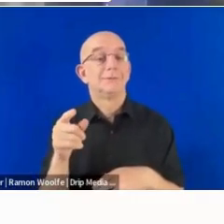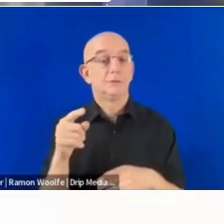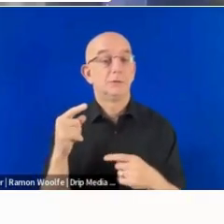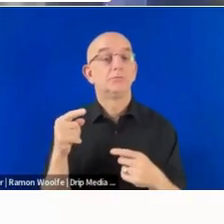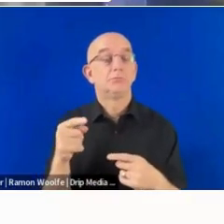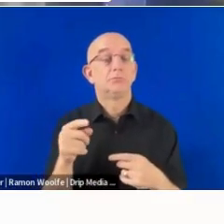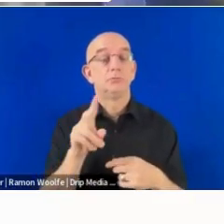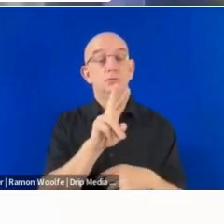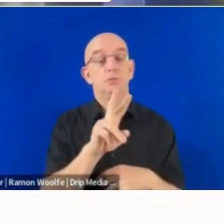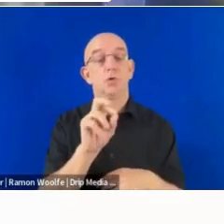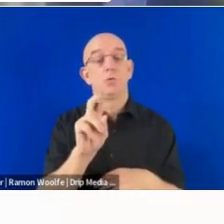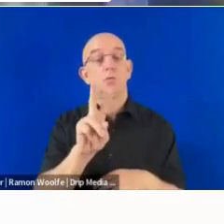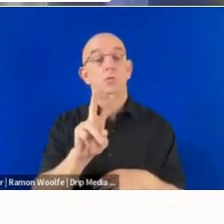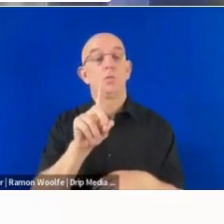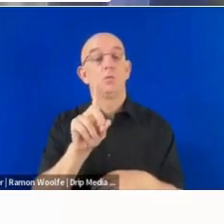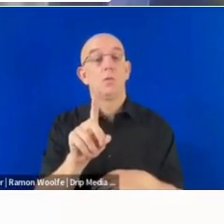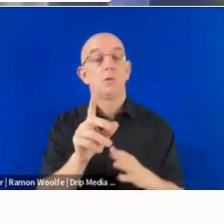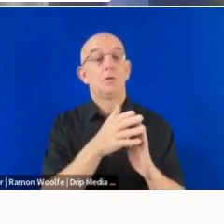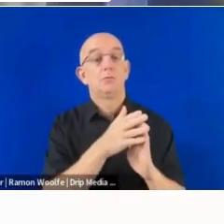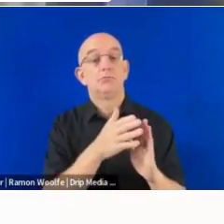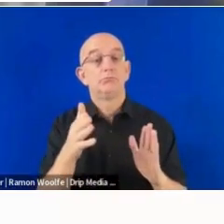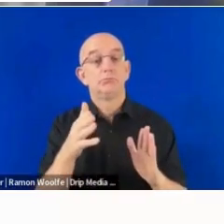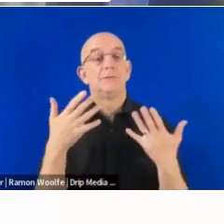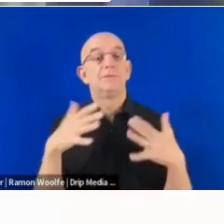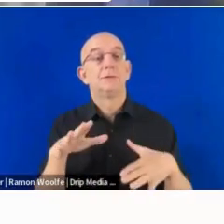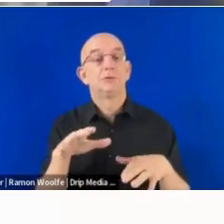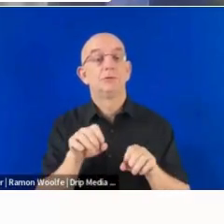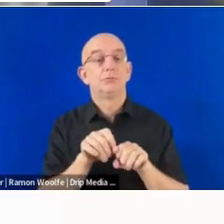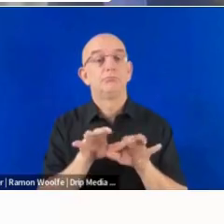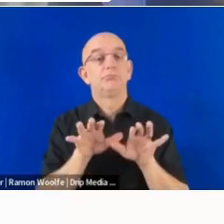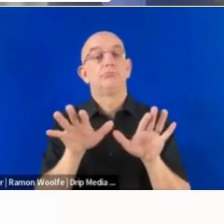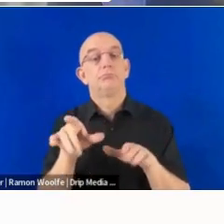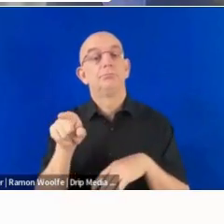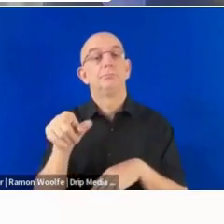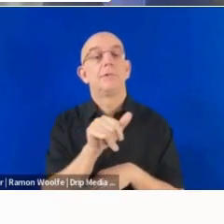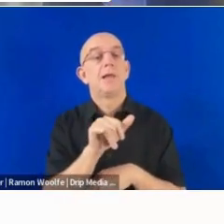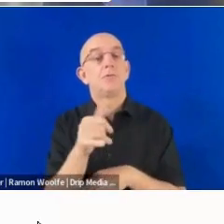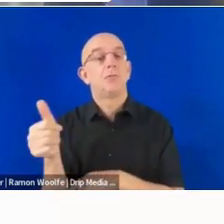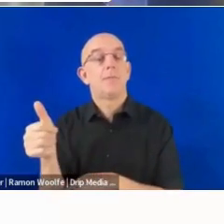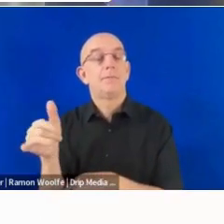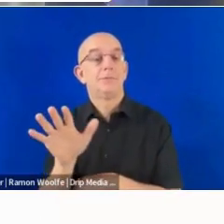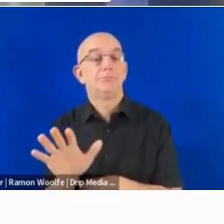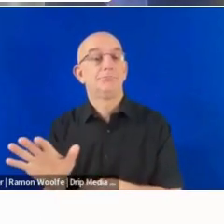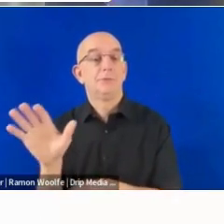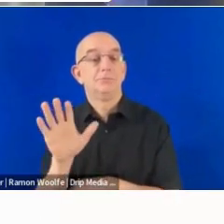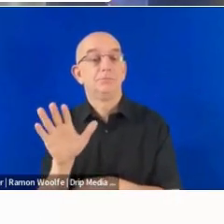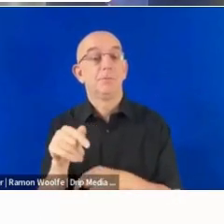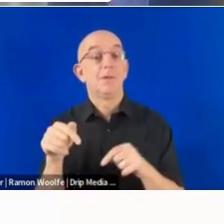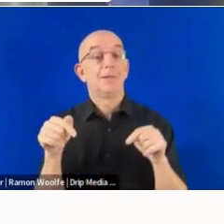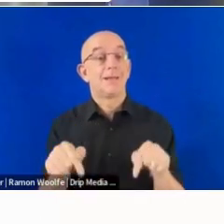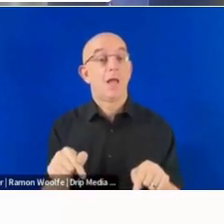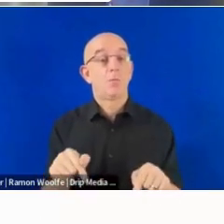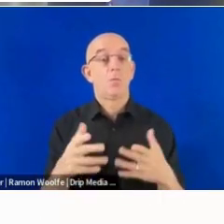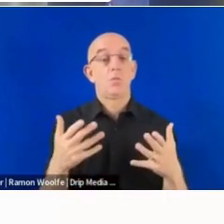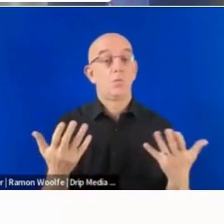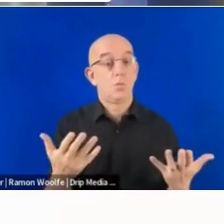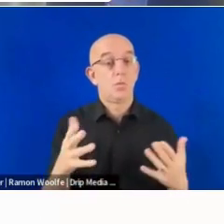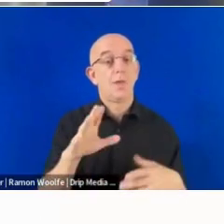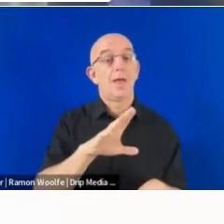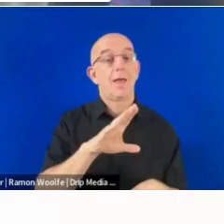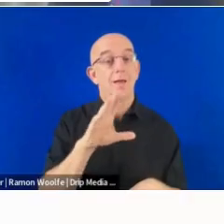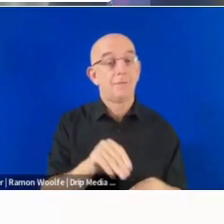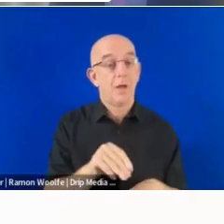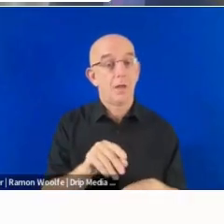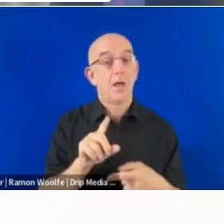By 2021, Transform had reached the Arab region. So we now have the Africa region and